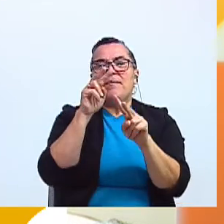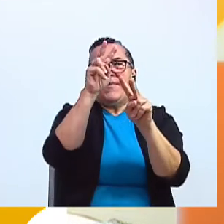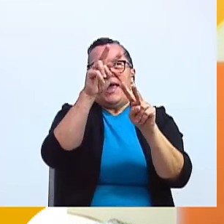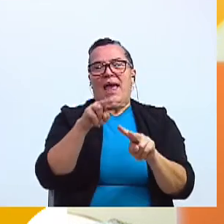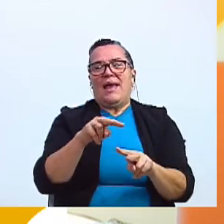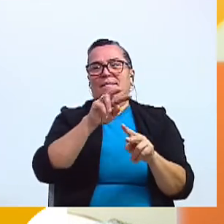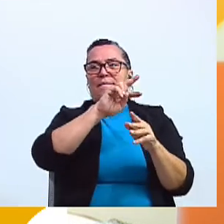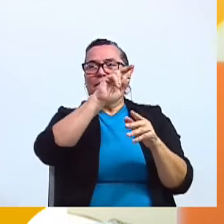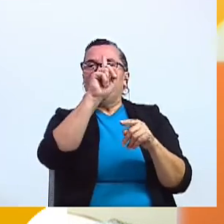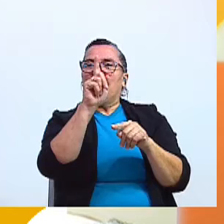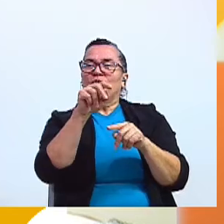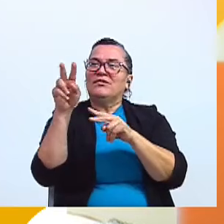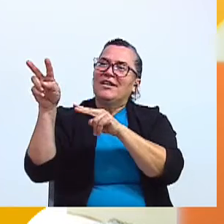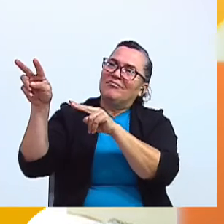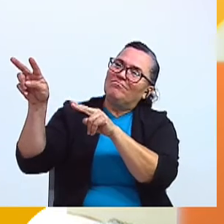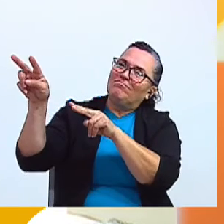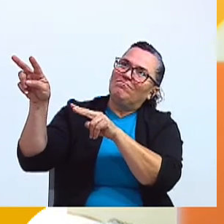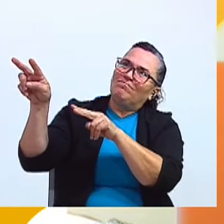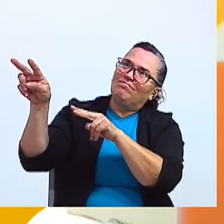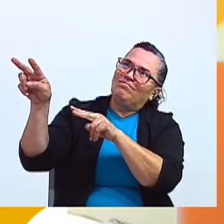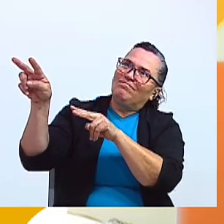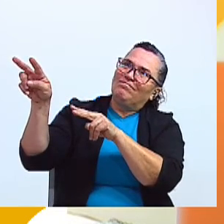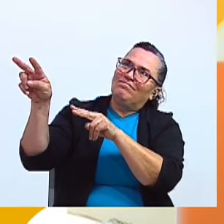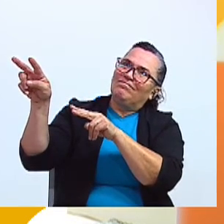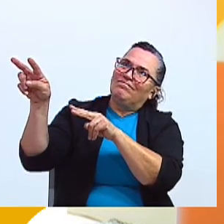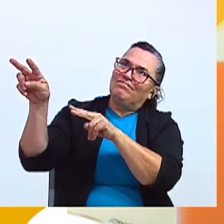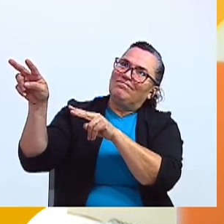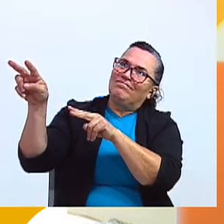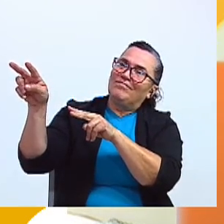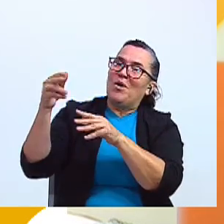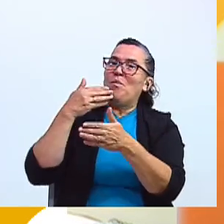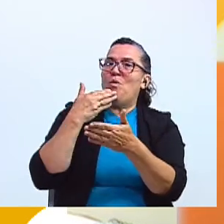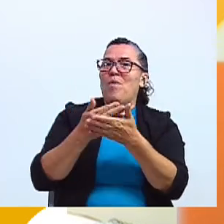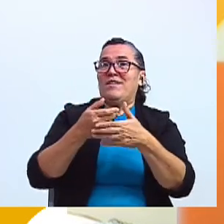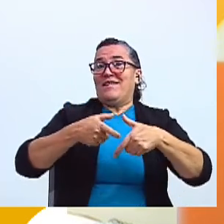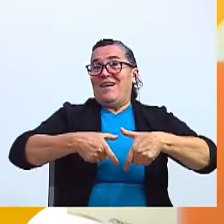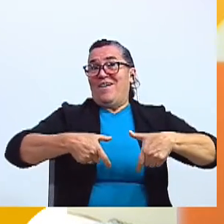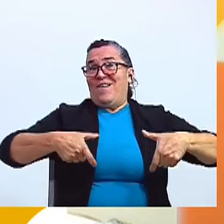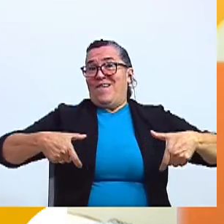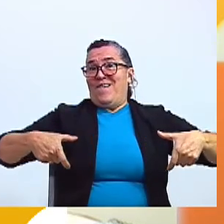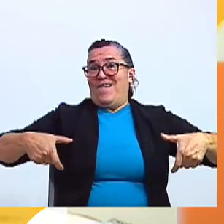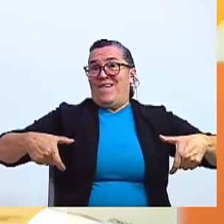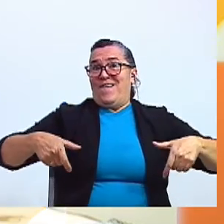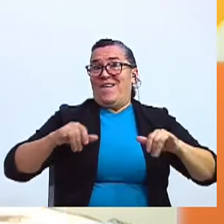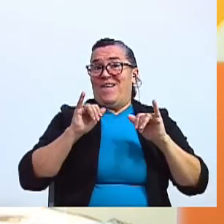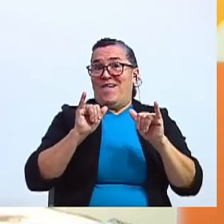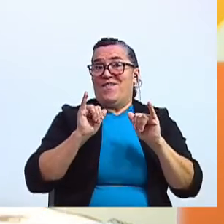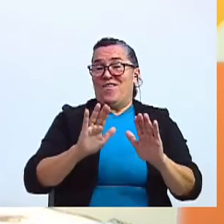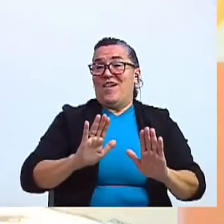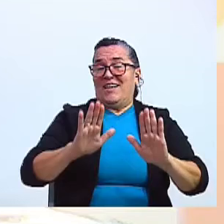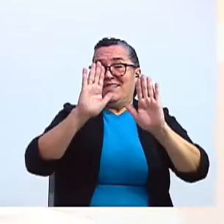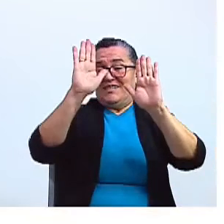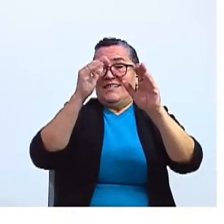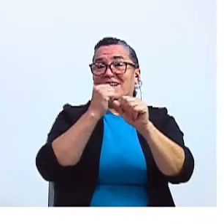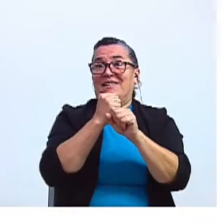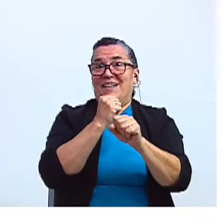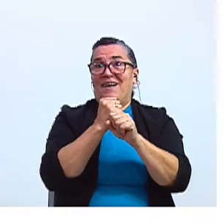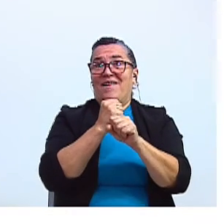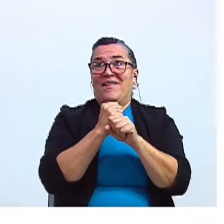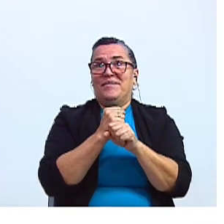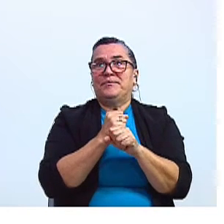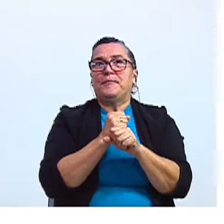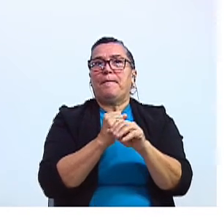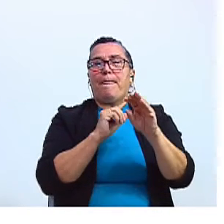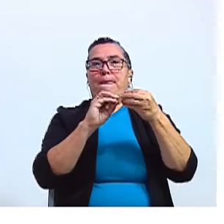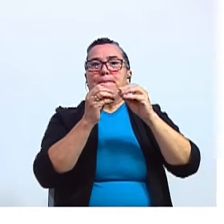questions. Very good, excellent. Good job, guys. I know you are doing a great job there at home with your